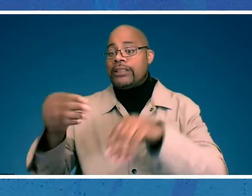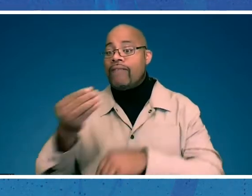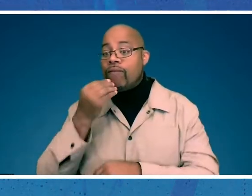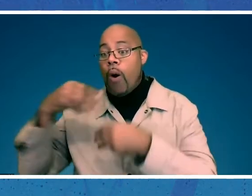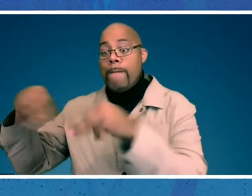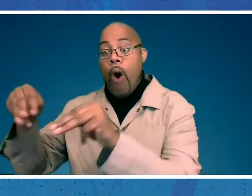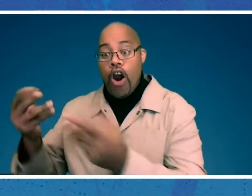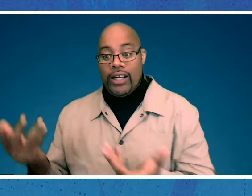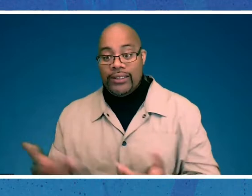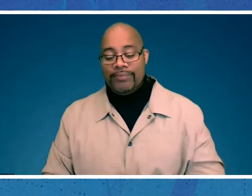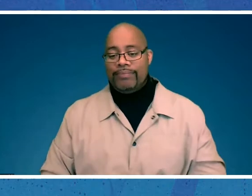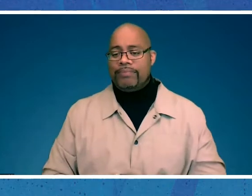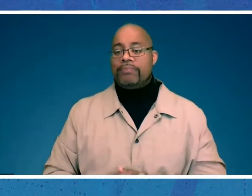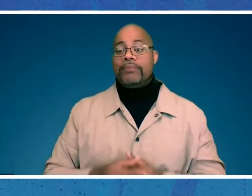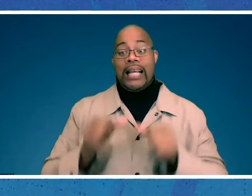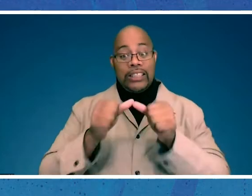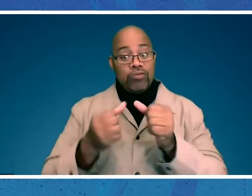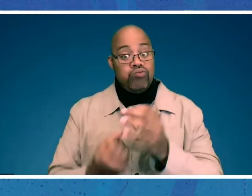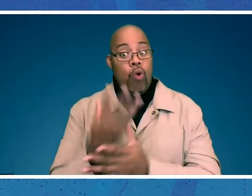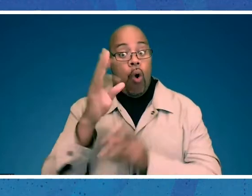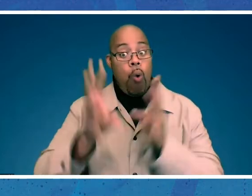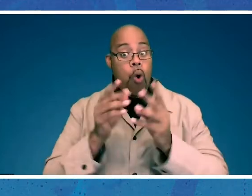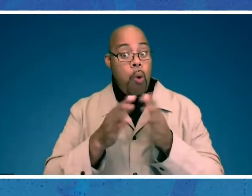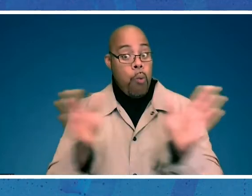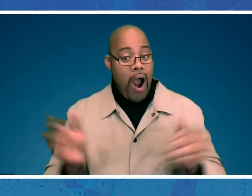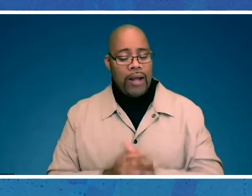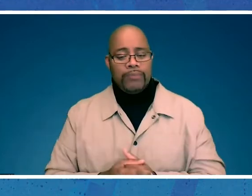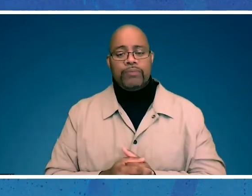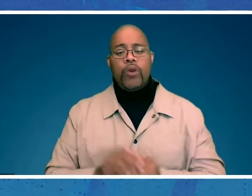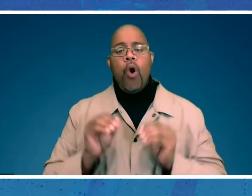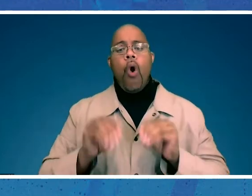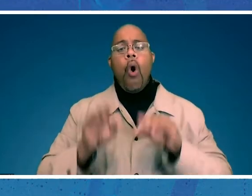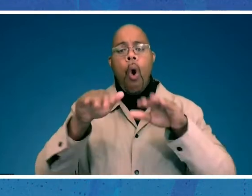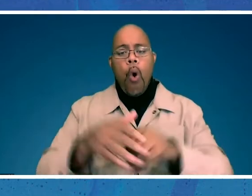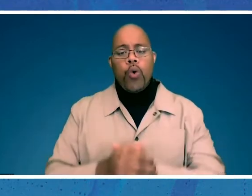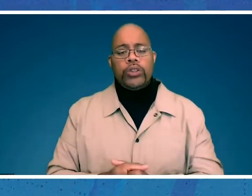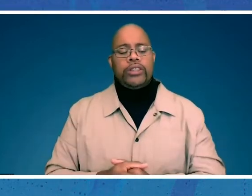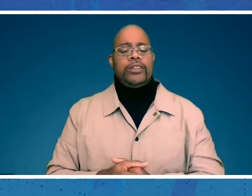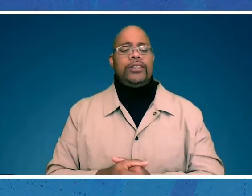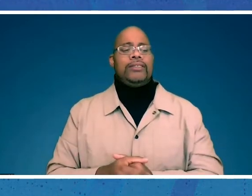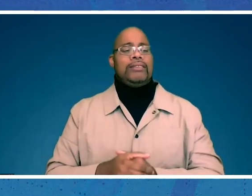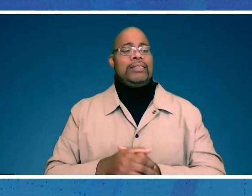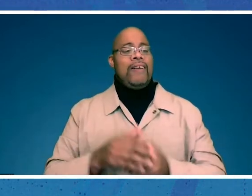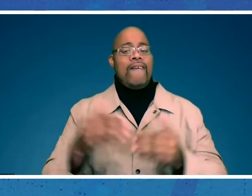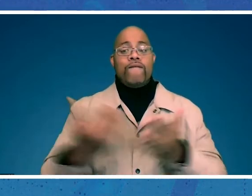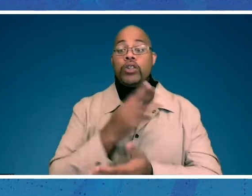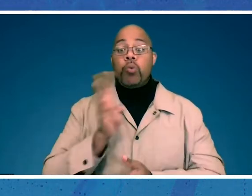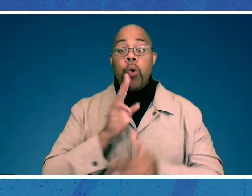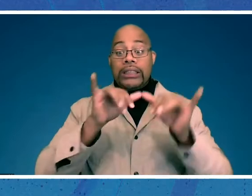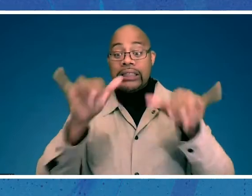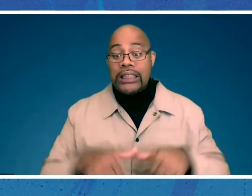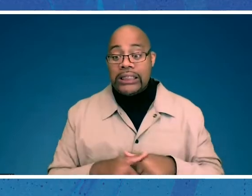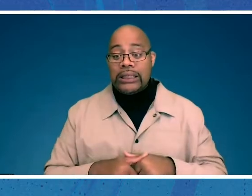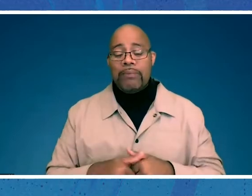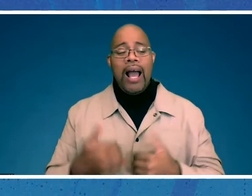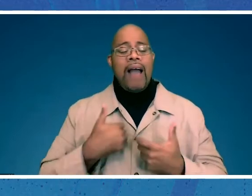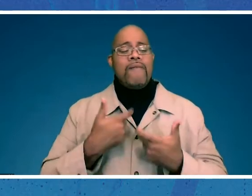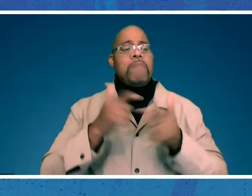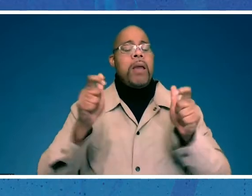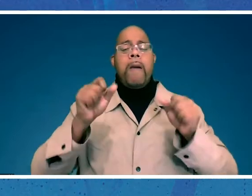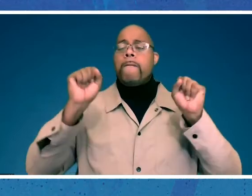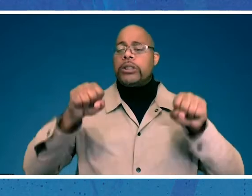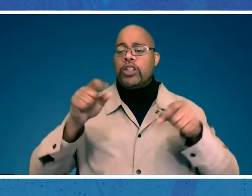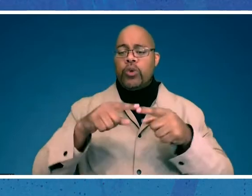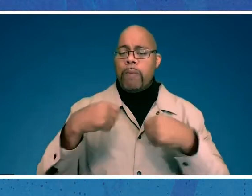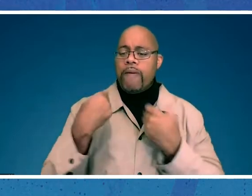market. Aquaculture continues to grow worldwide. Our oceans, seas, and freshwater systems hold huge potential